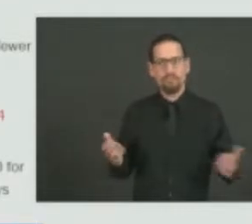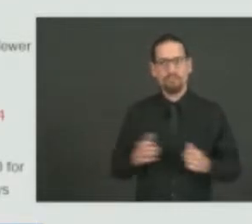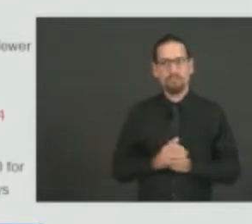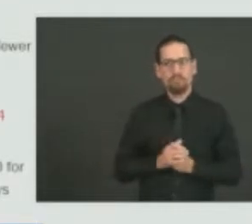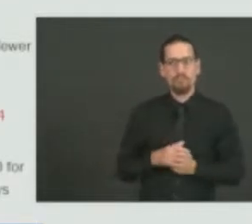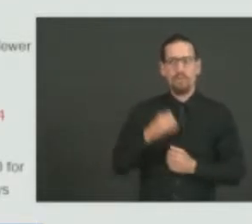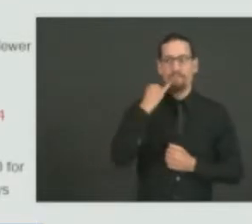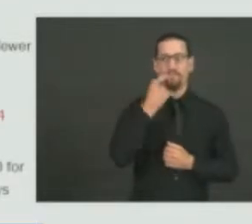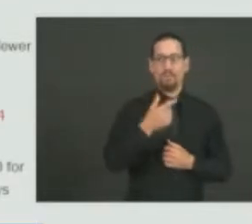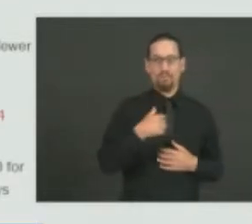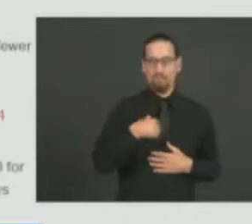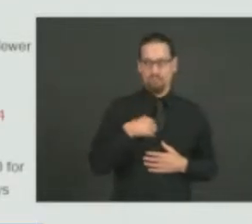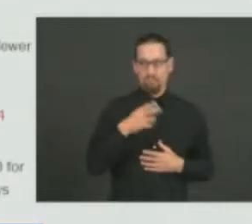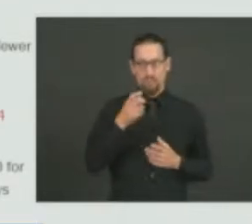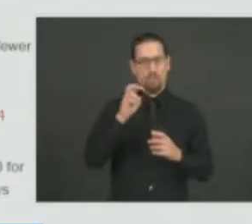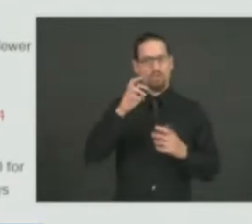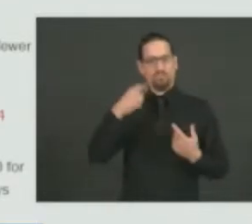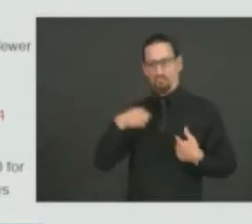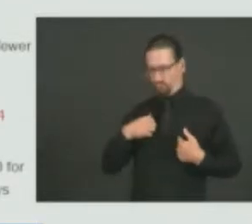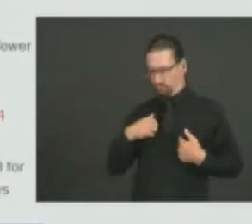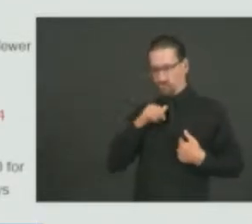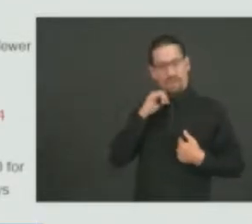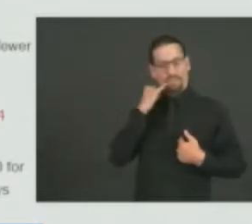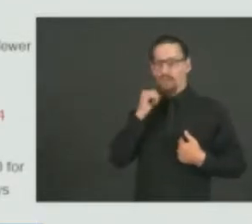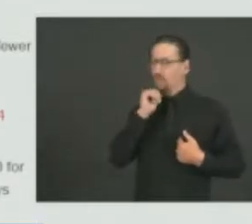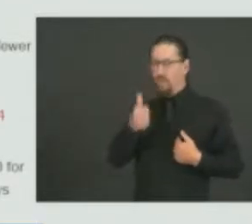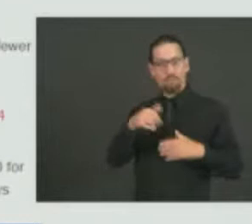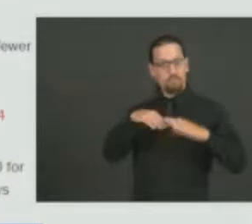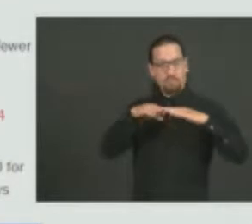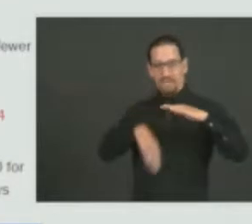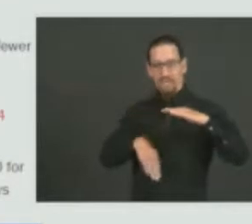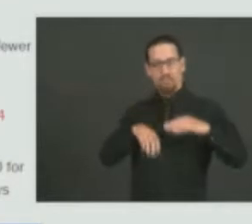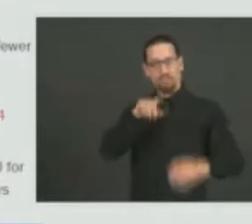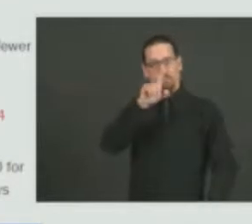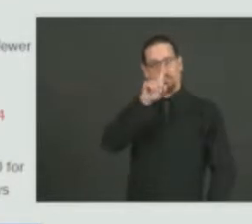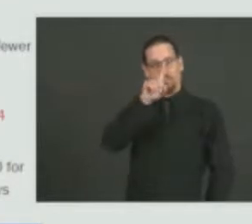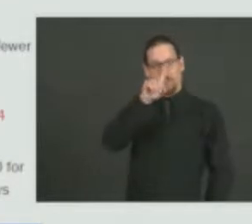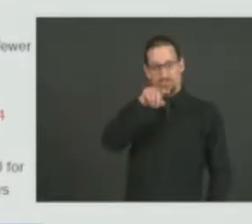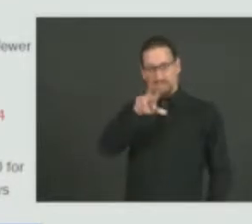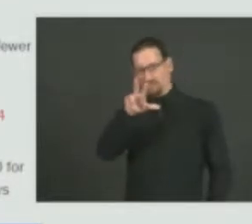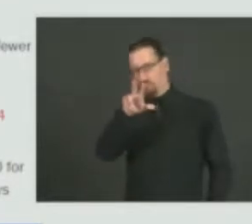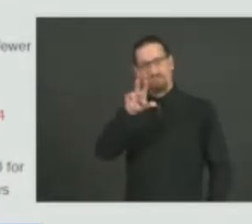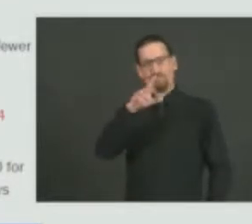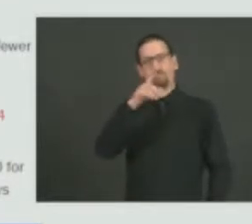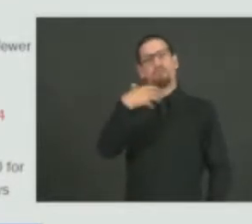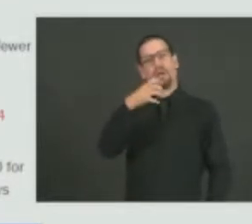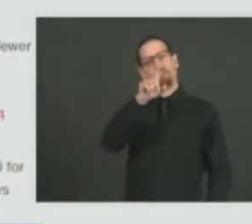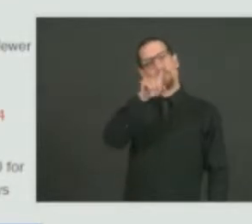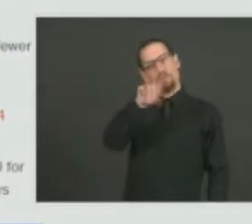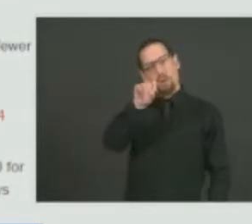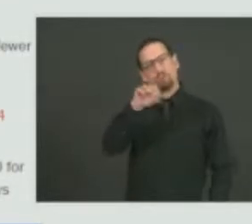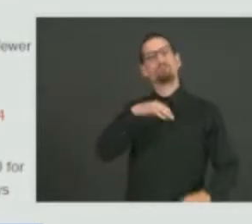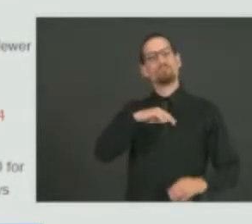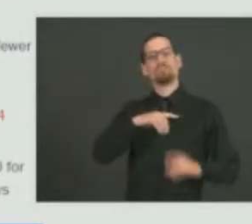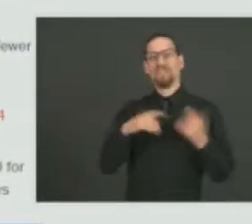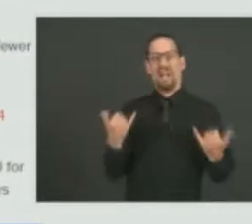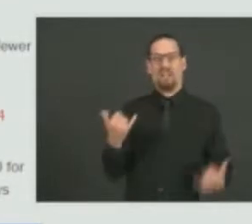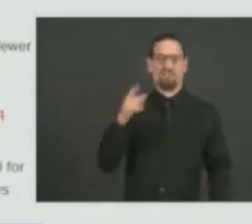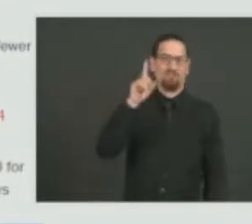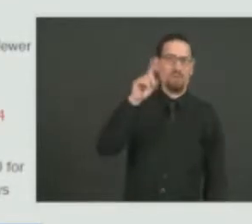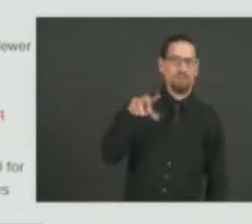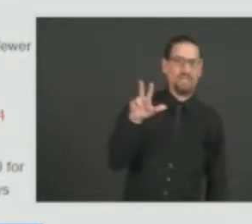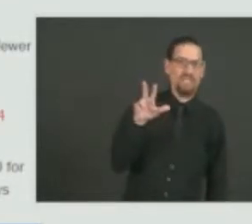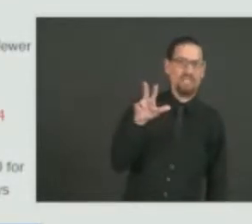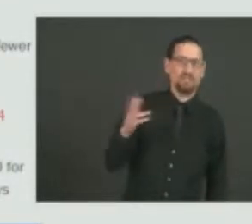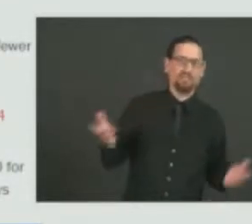below 1.1. It's up at 1.3, 1.4. So based on everything and